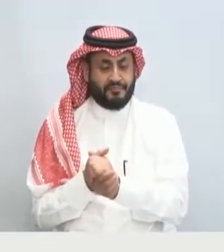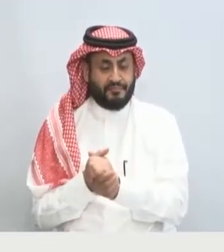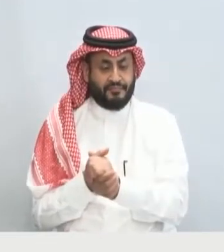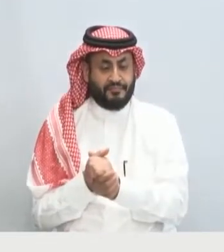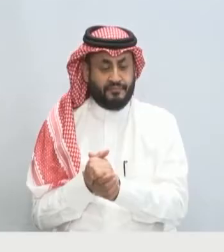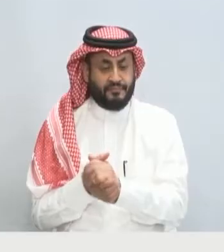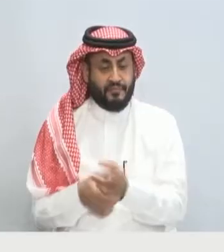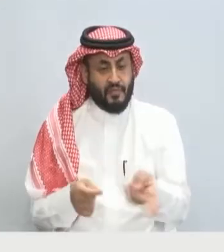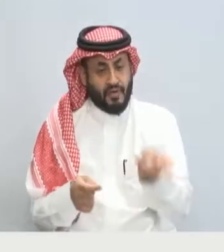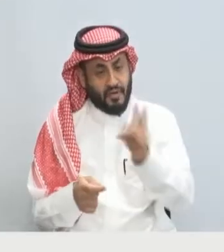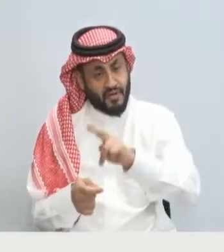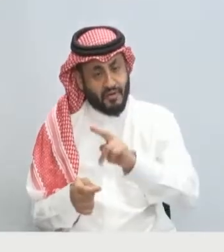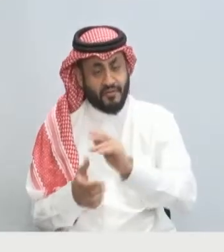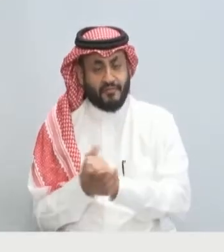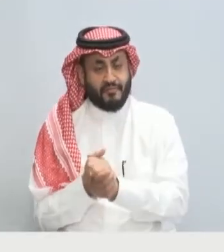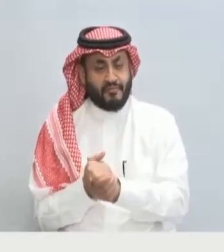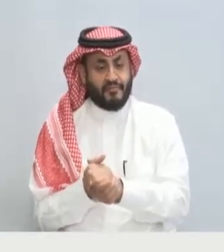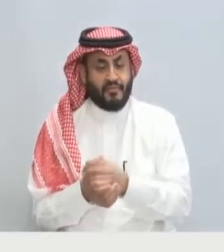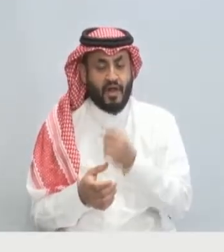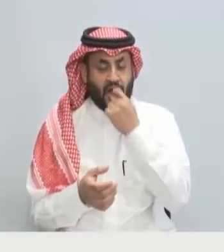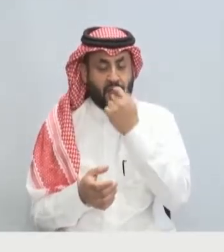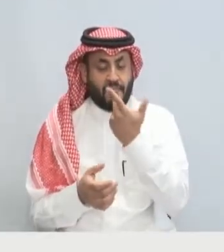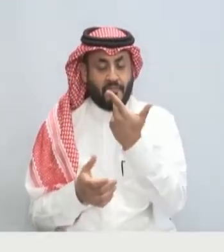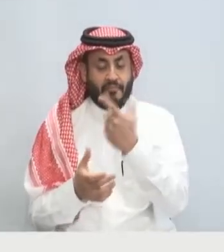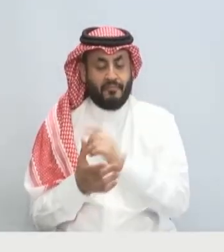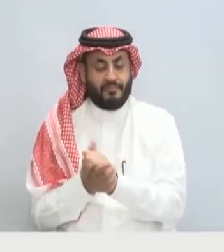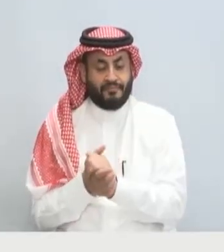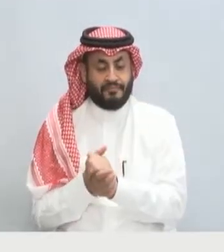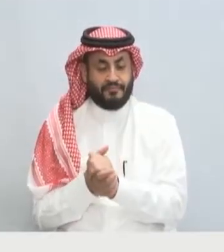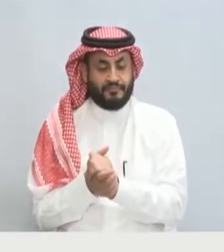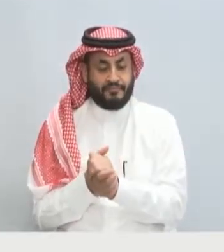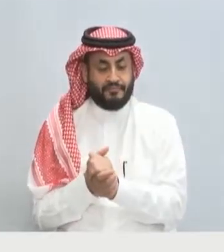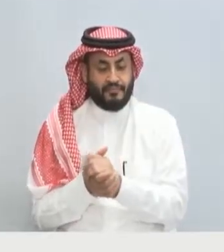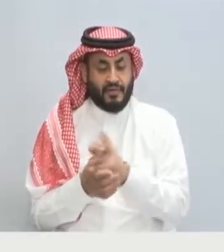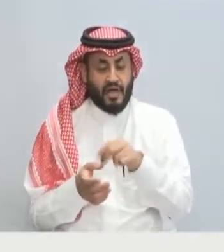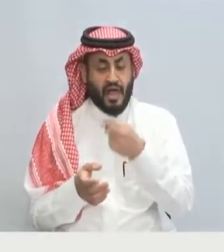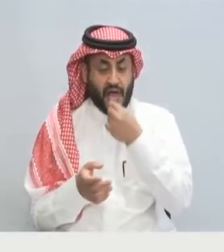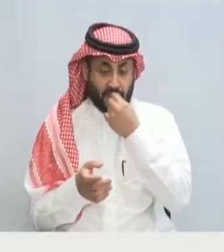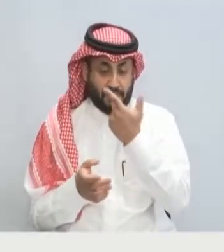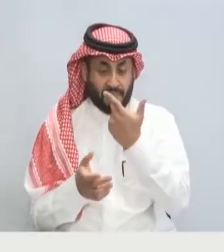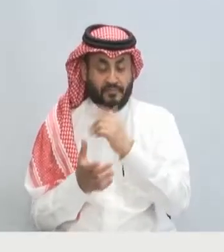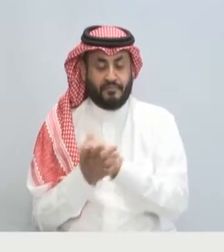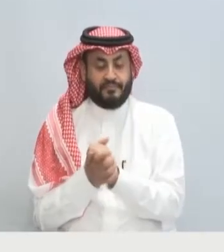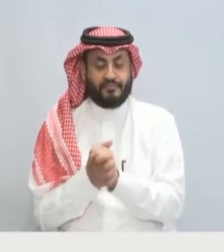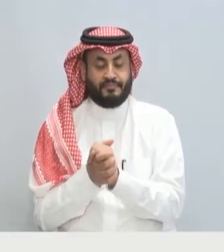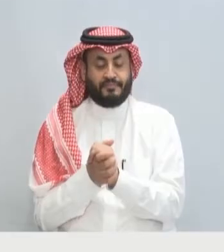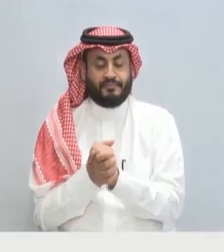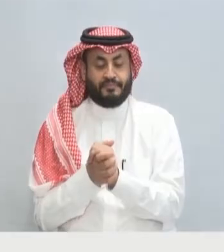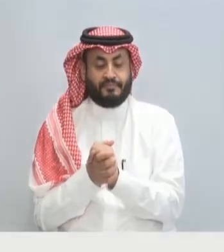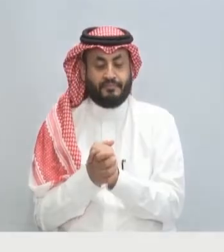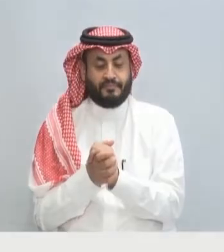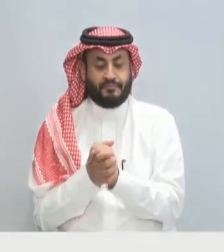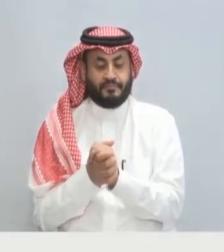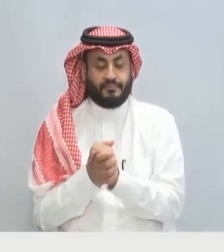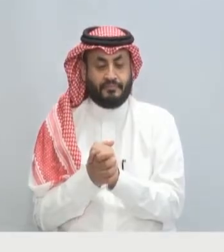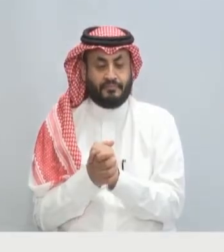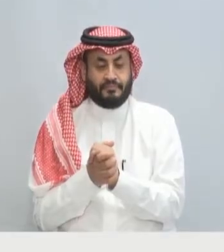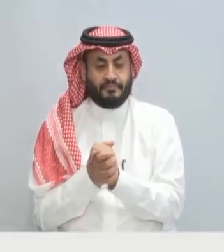And they are tasty. And they are